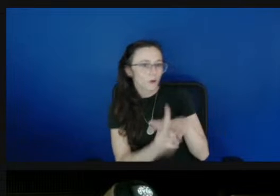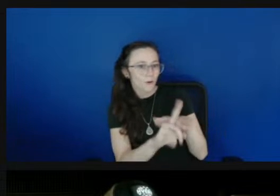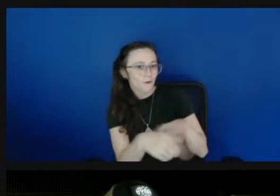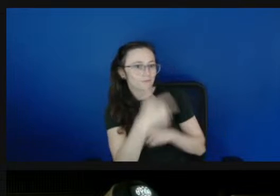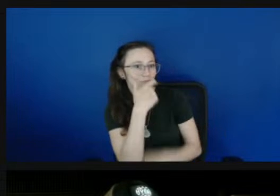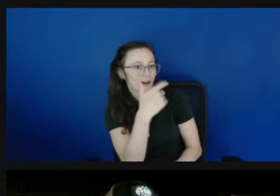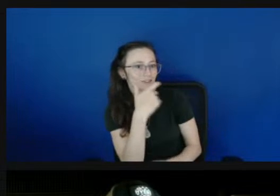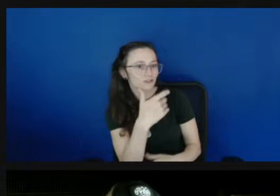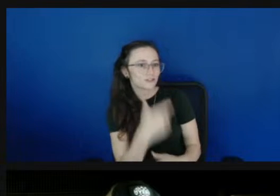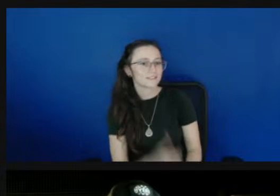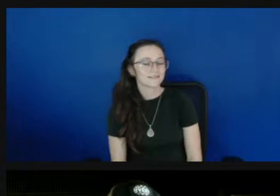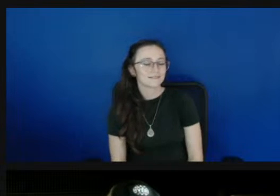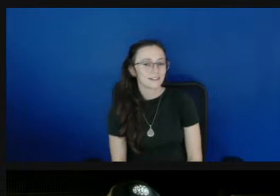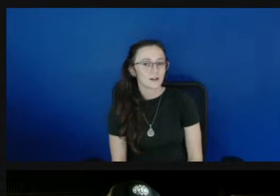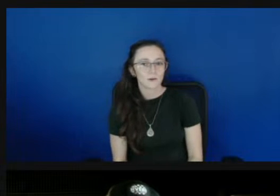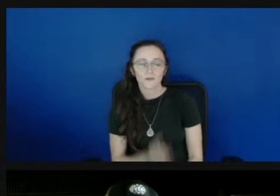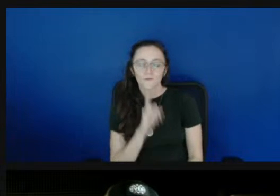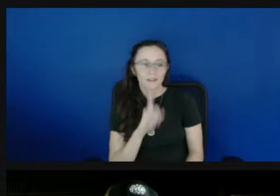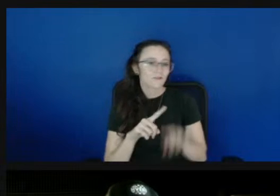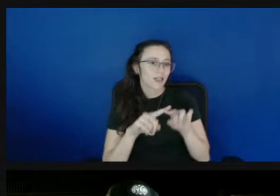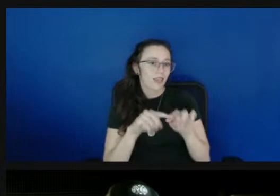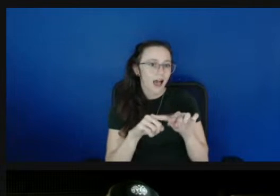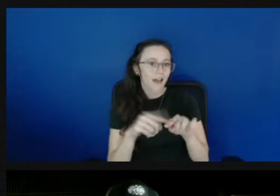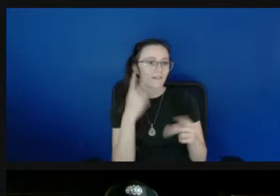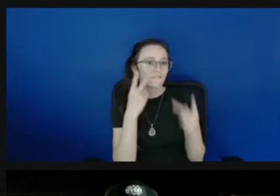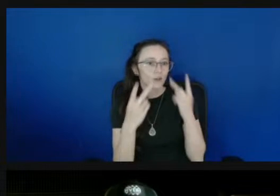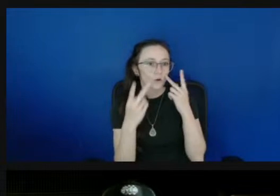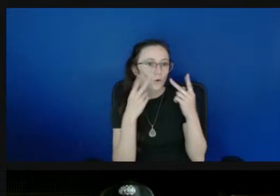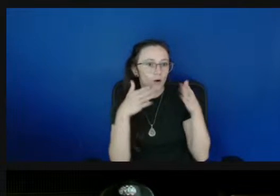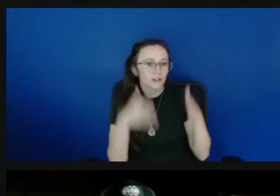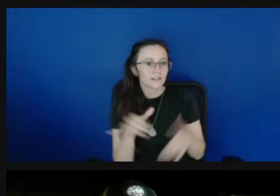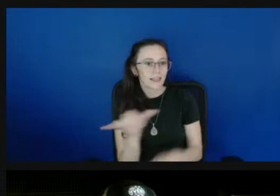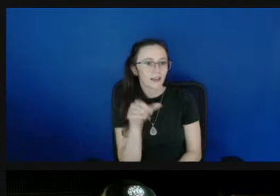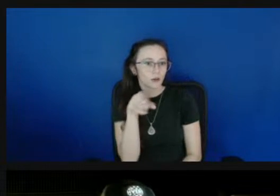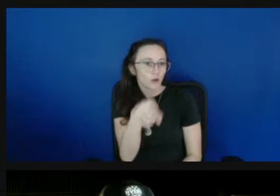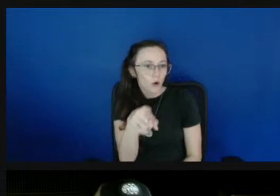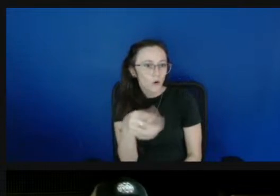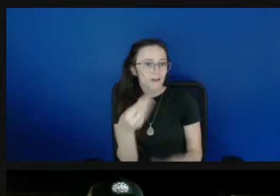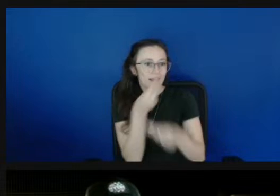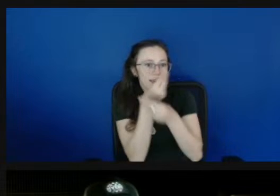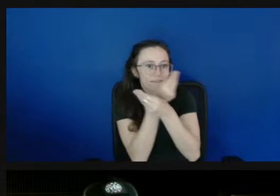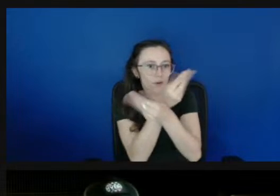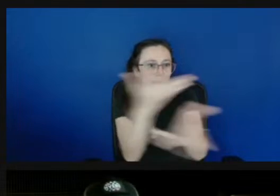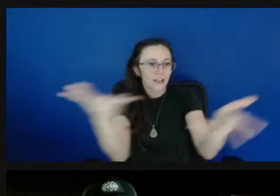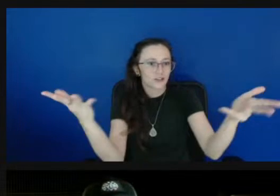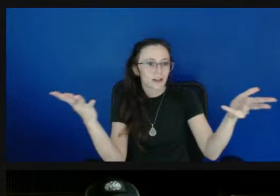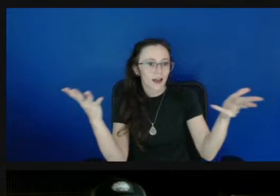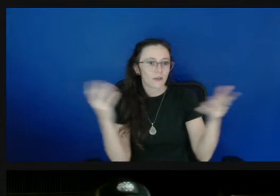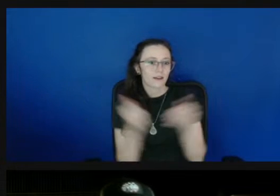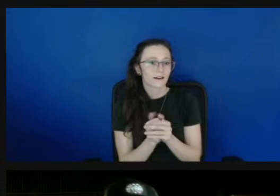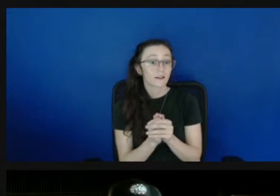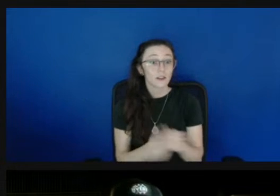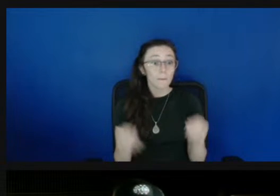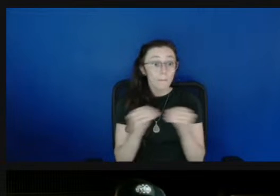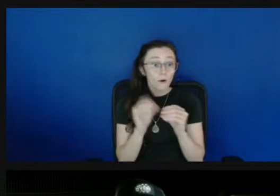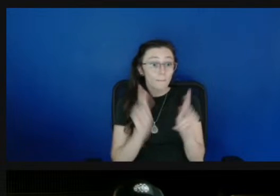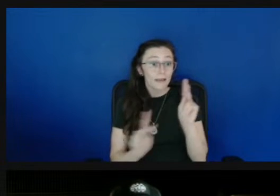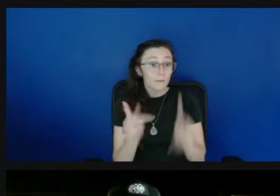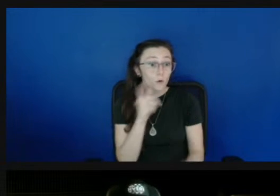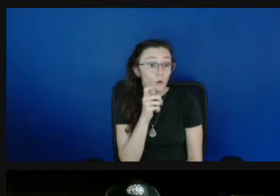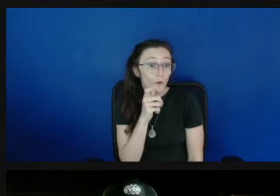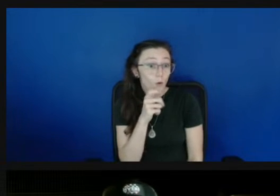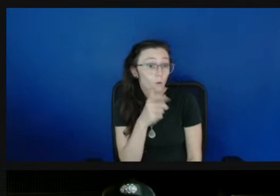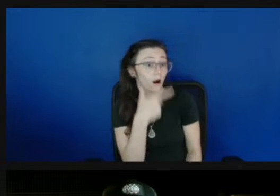rely on viewers like you to help get this information out there. More viewers on it, the more people are getting information